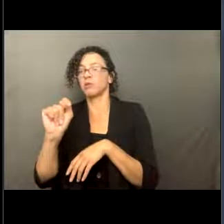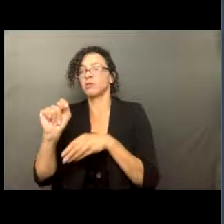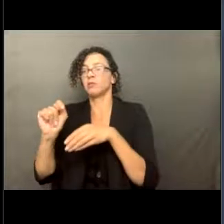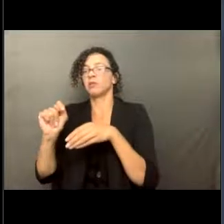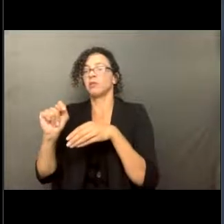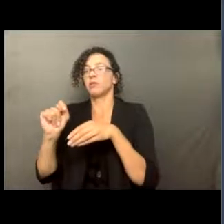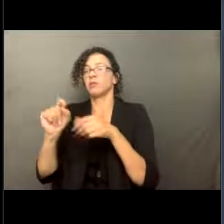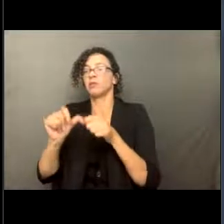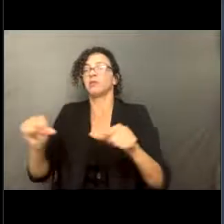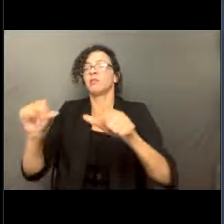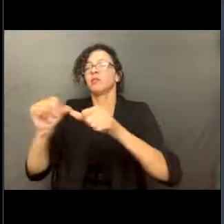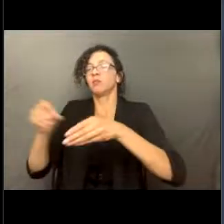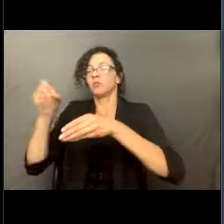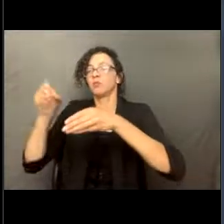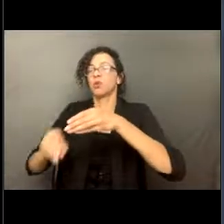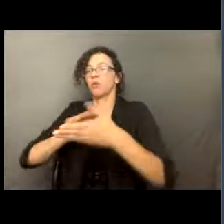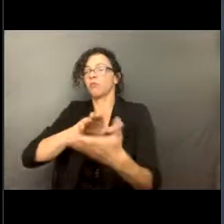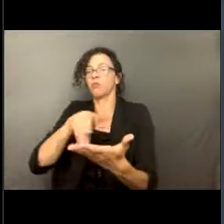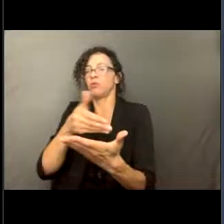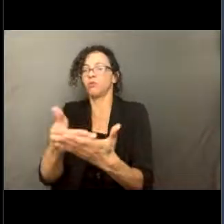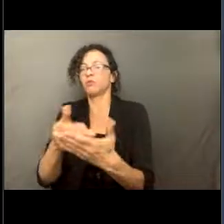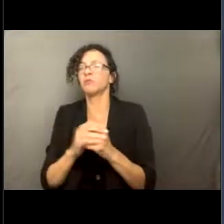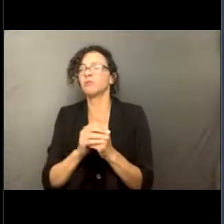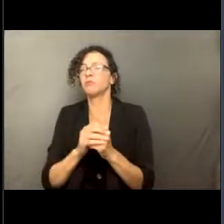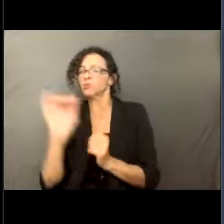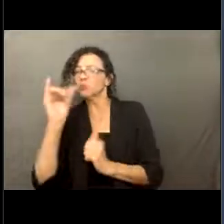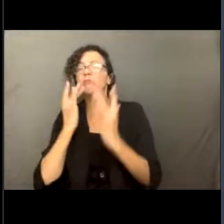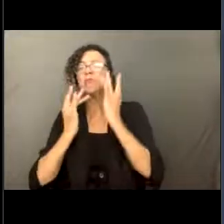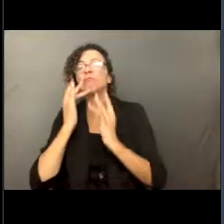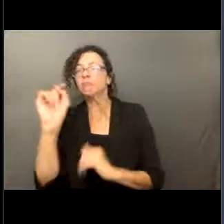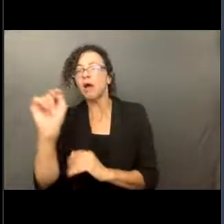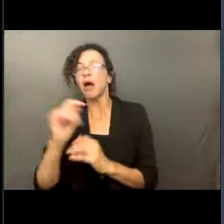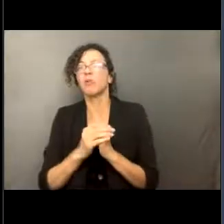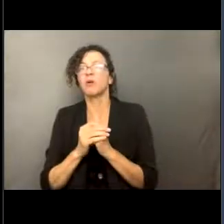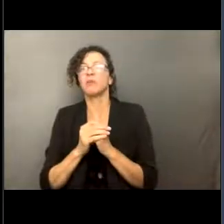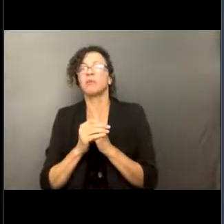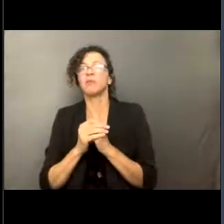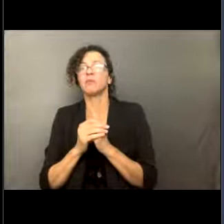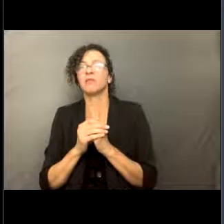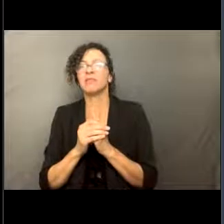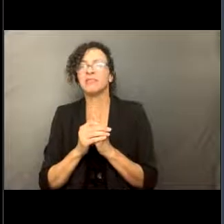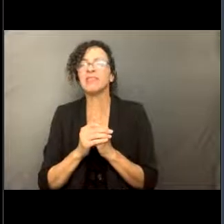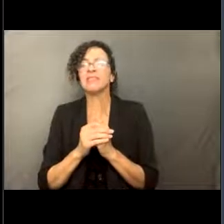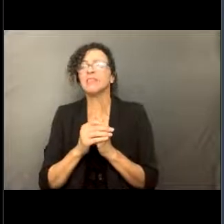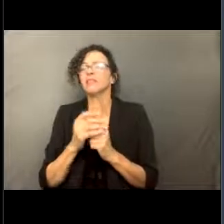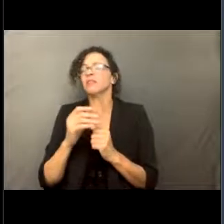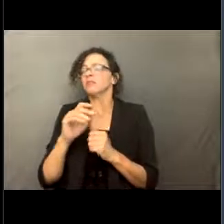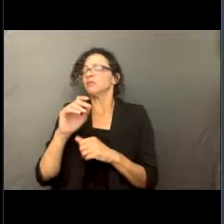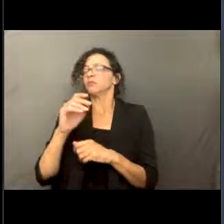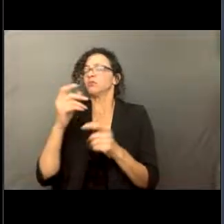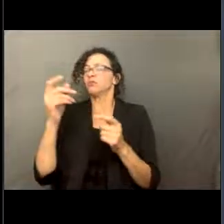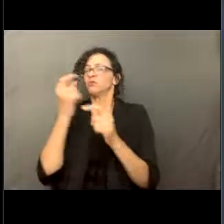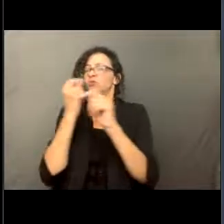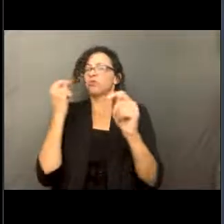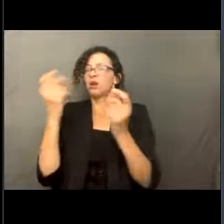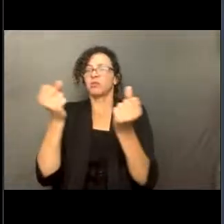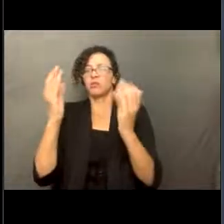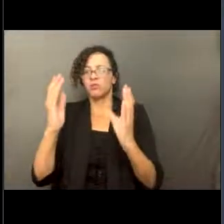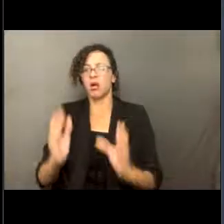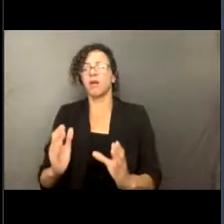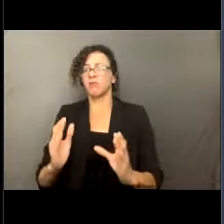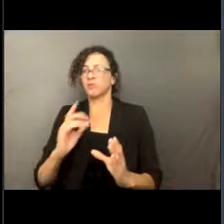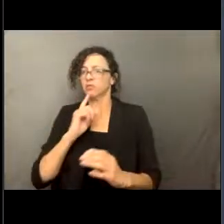day. You know, not the most pleasant places to go, but better than throwing it on the side of the road. So I mean,